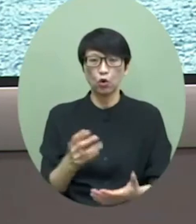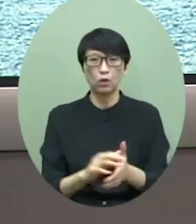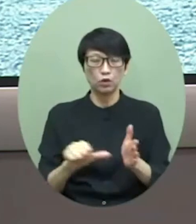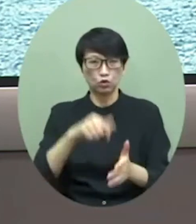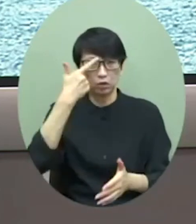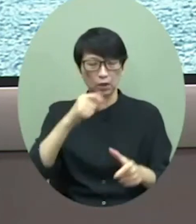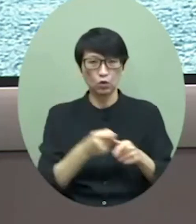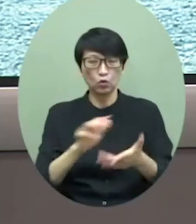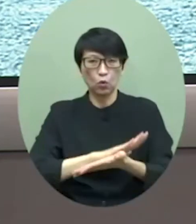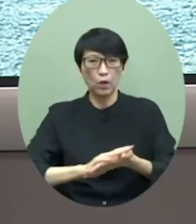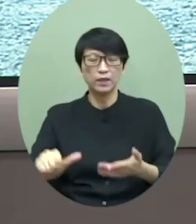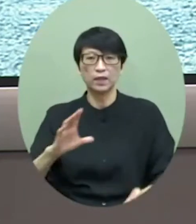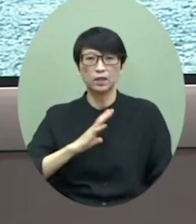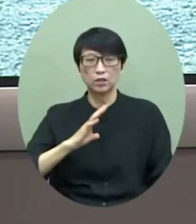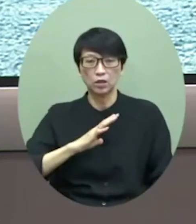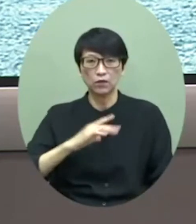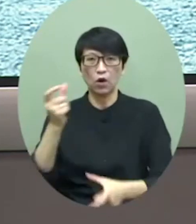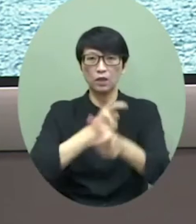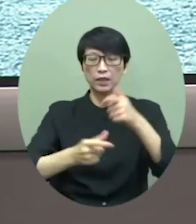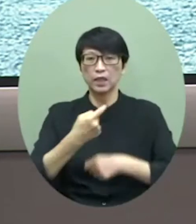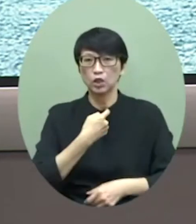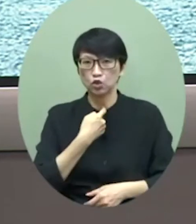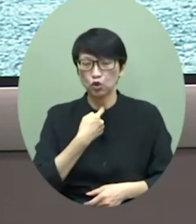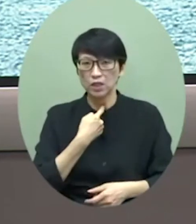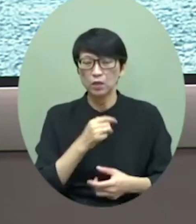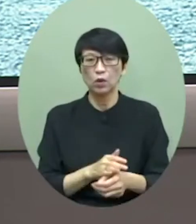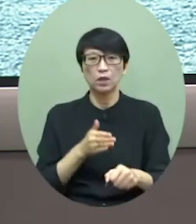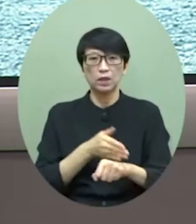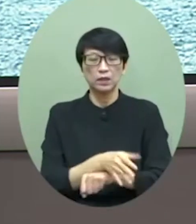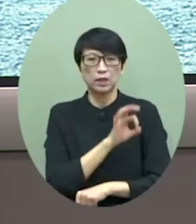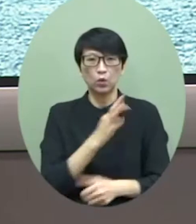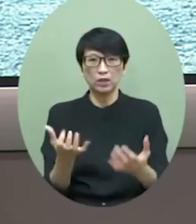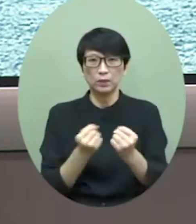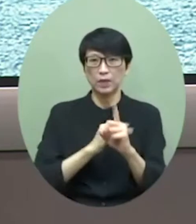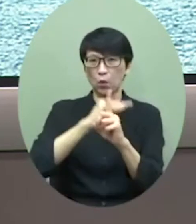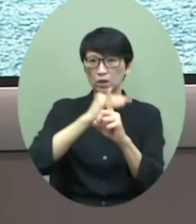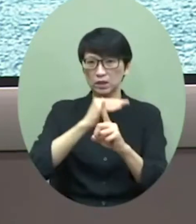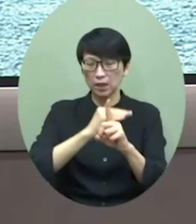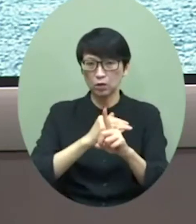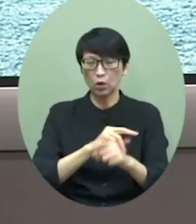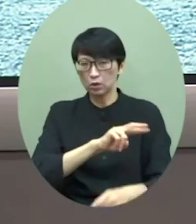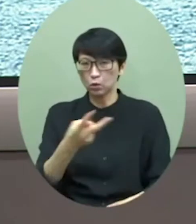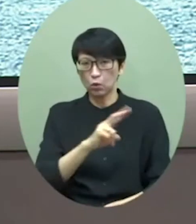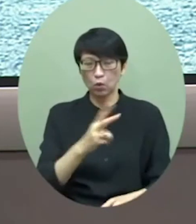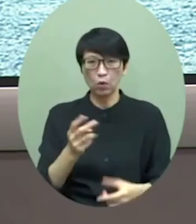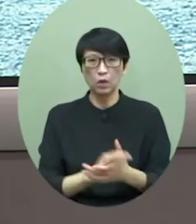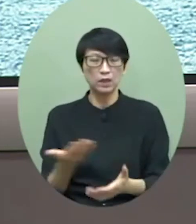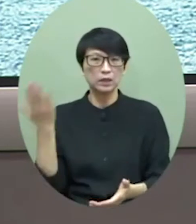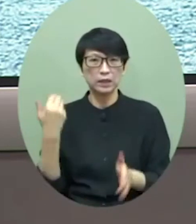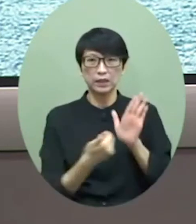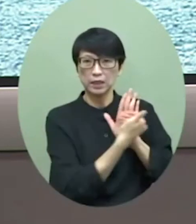we will adjust the relevant policies in a timely manner in the light of the latest public health situation, the economic needs, and